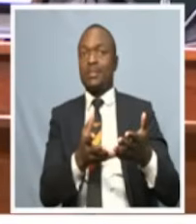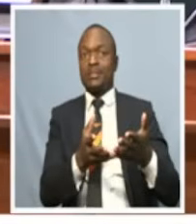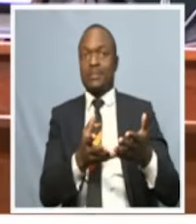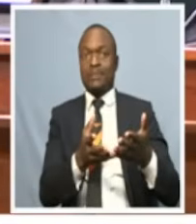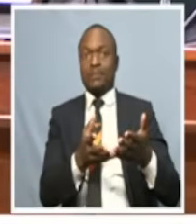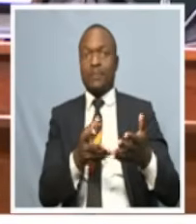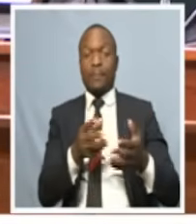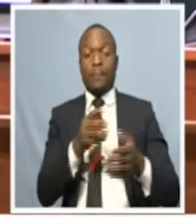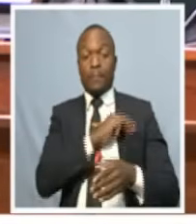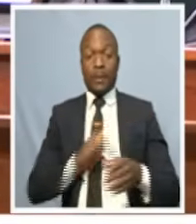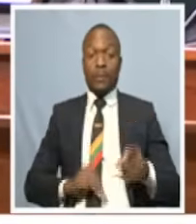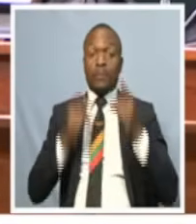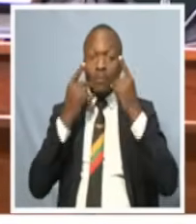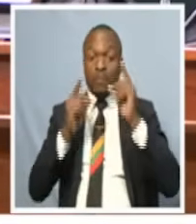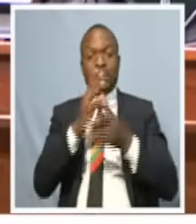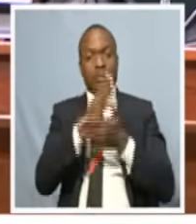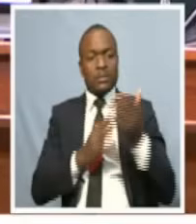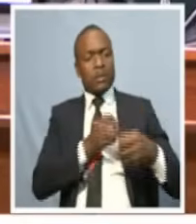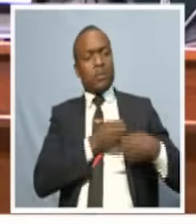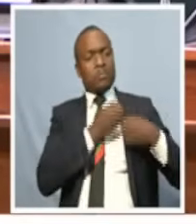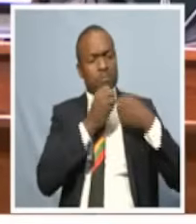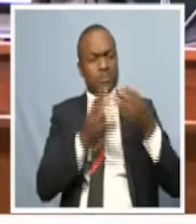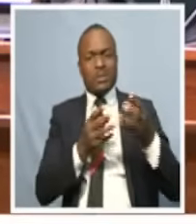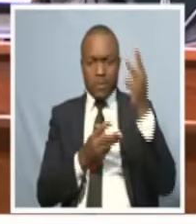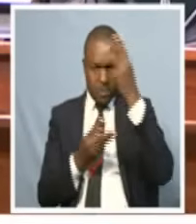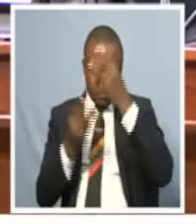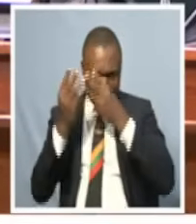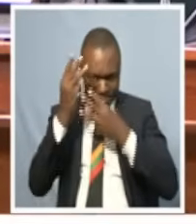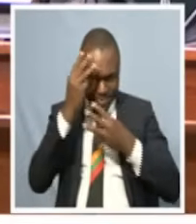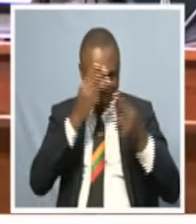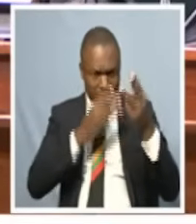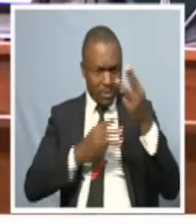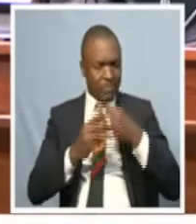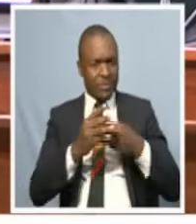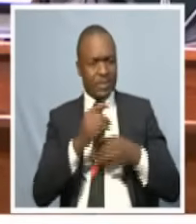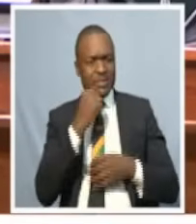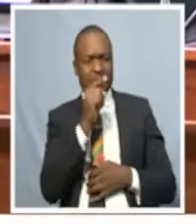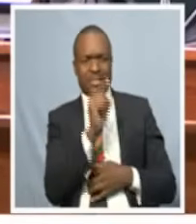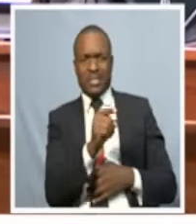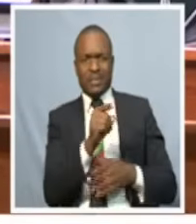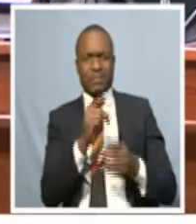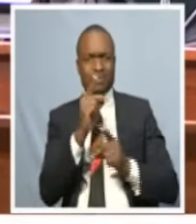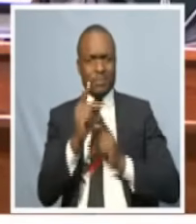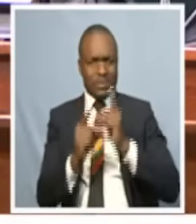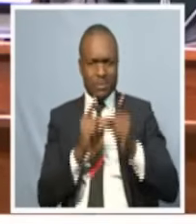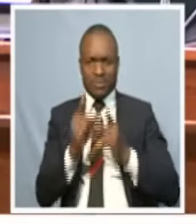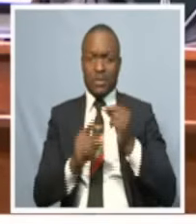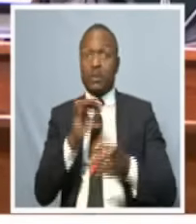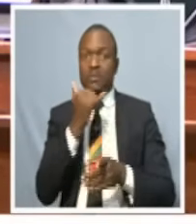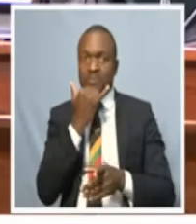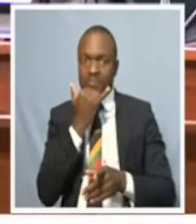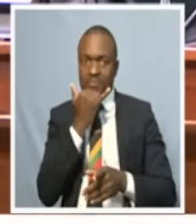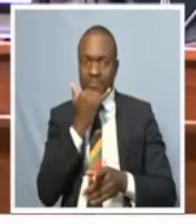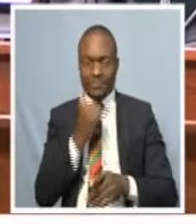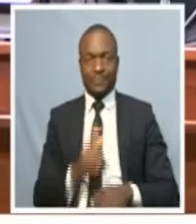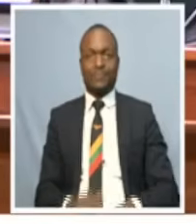expressing concern and labeling the process as secretive. It is therefore